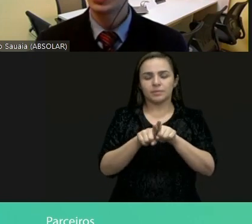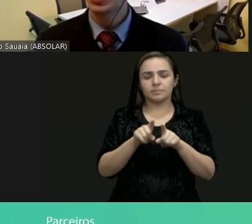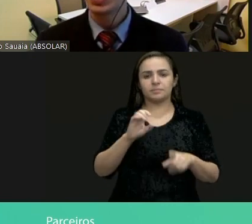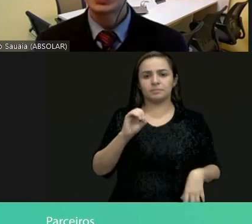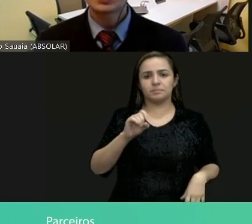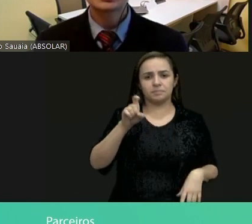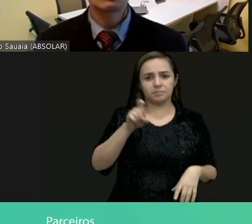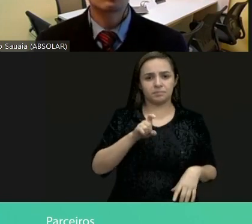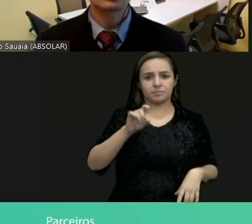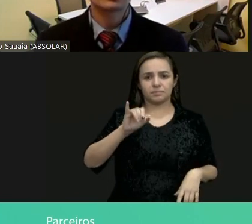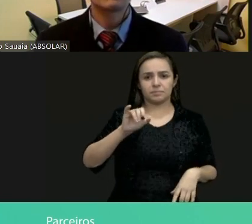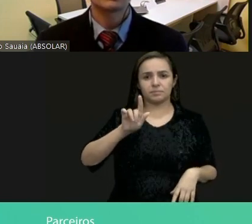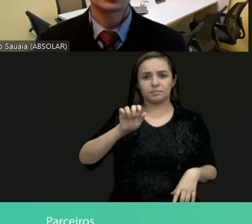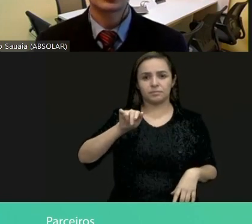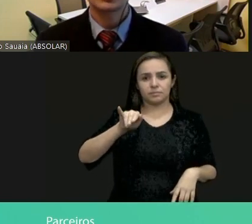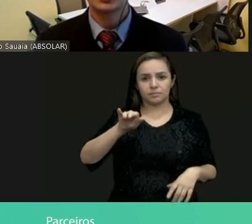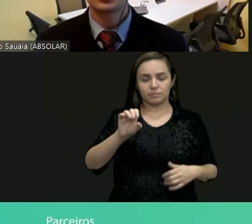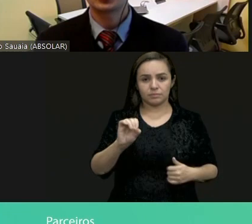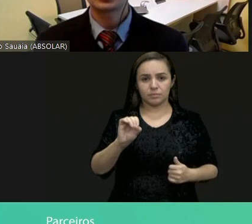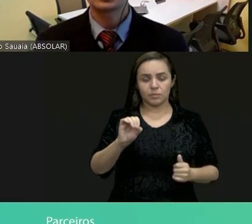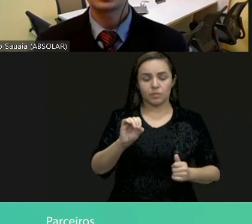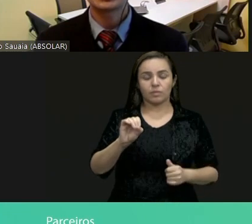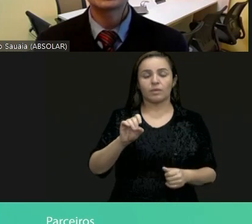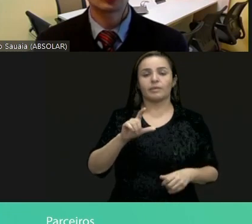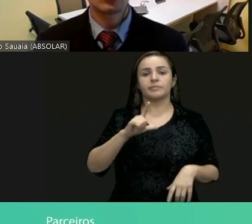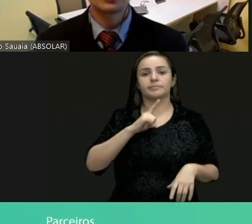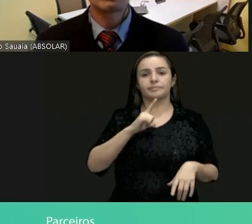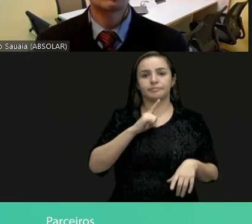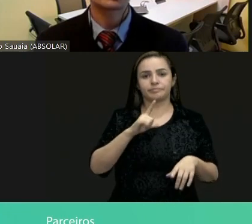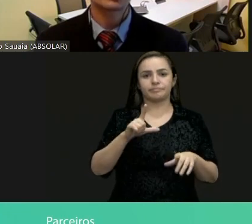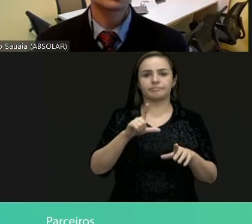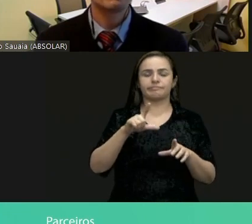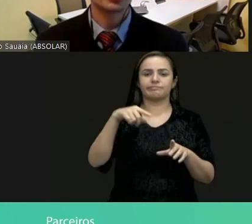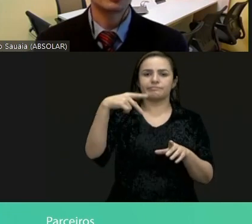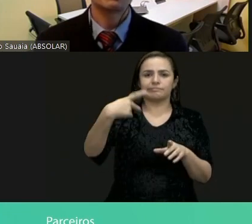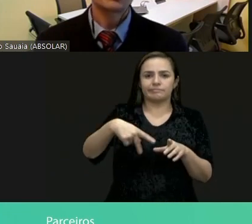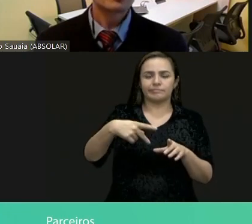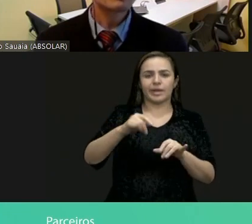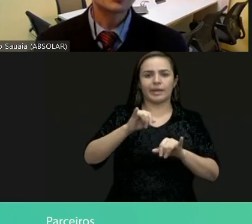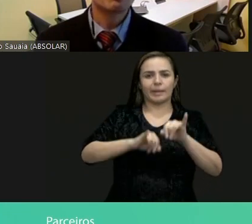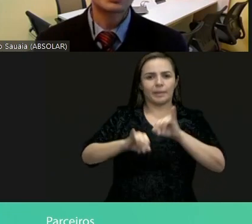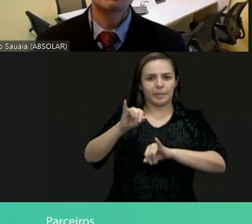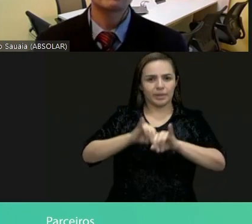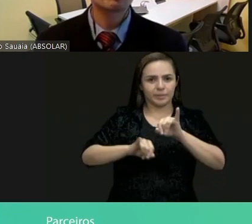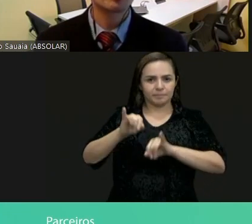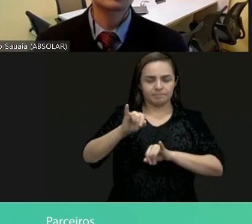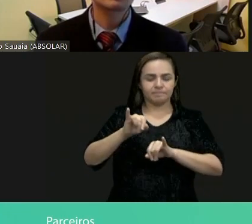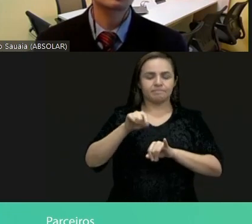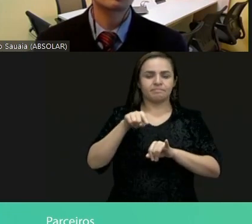and oxygen as a byproduct for